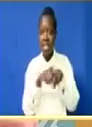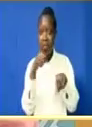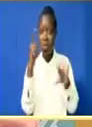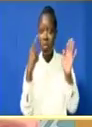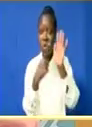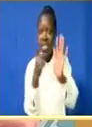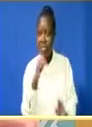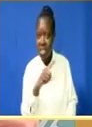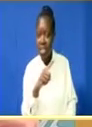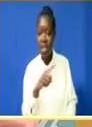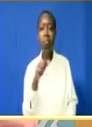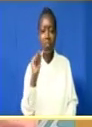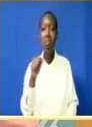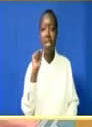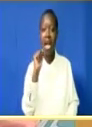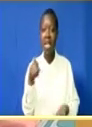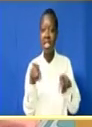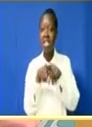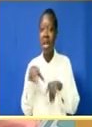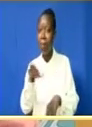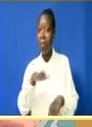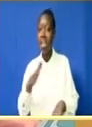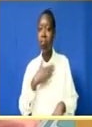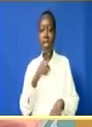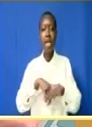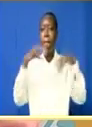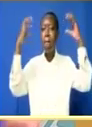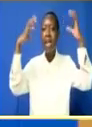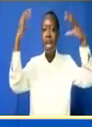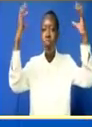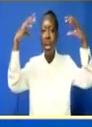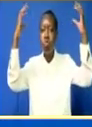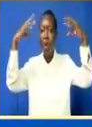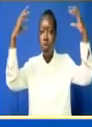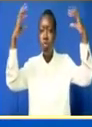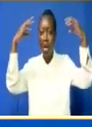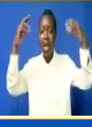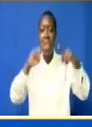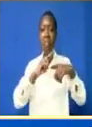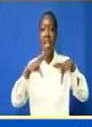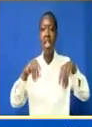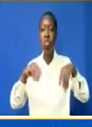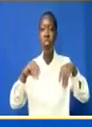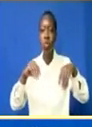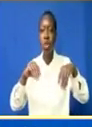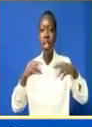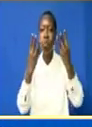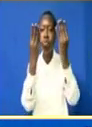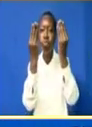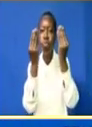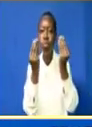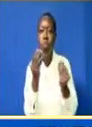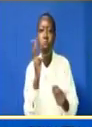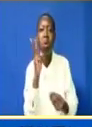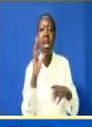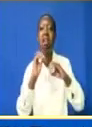also from where I come from, when it rains, mm-hmm. the soil does not retain water. It just... You can actually